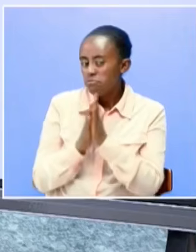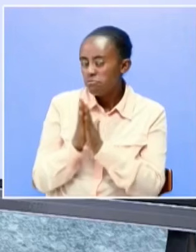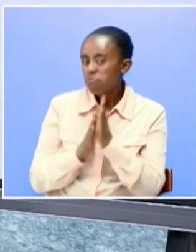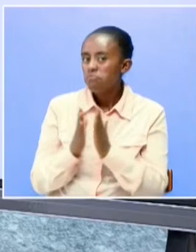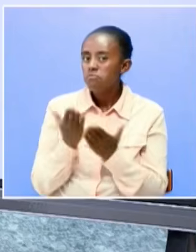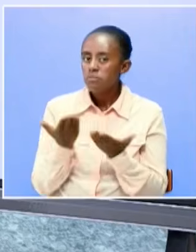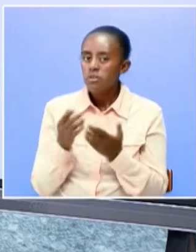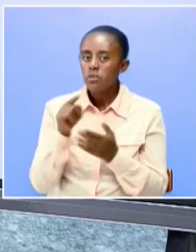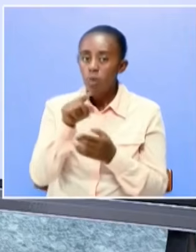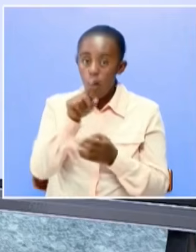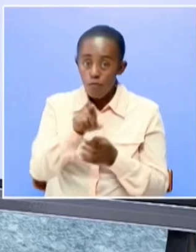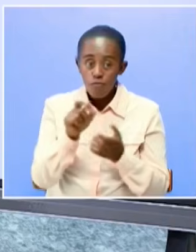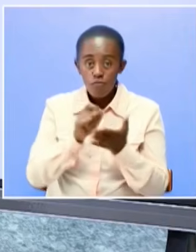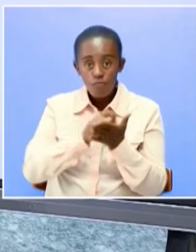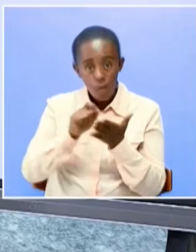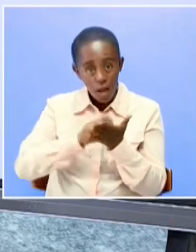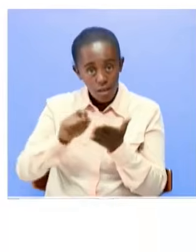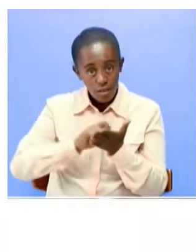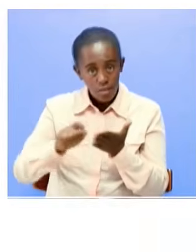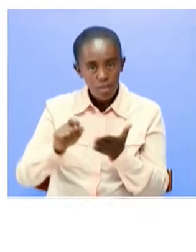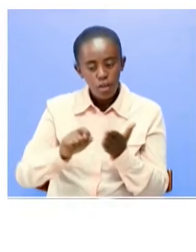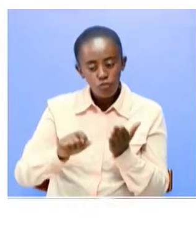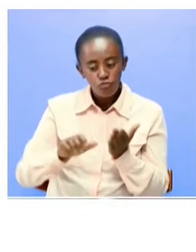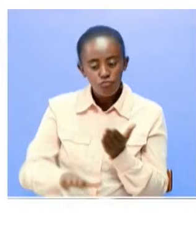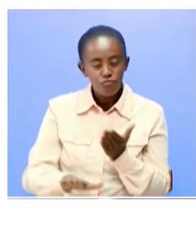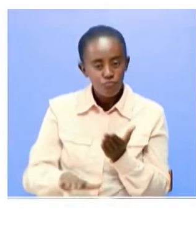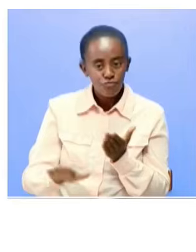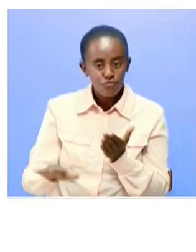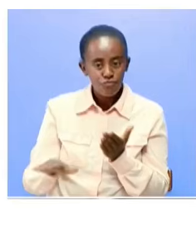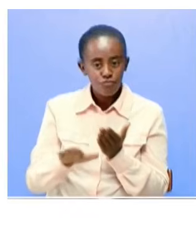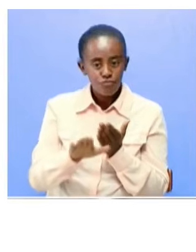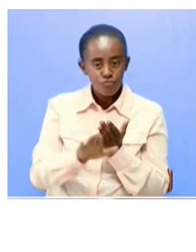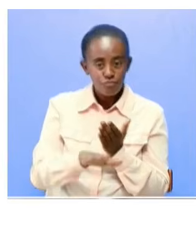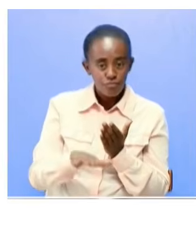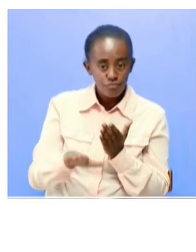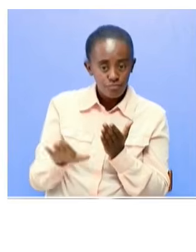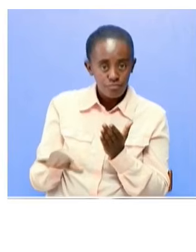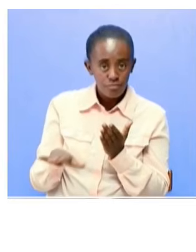then you have to write what? Childhood